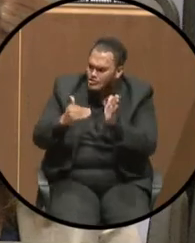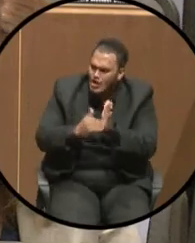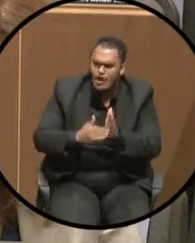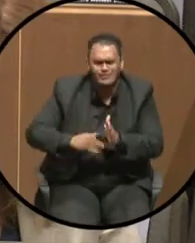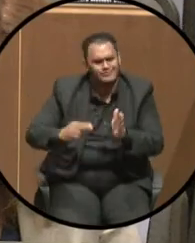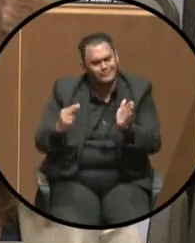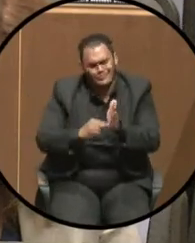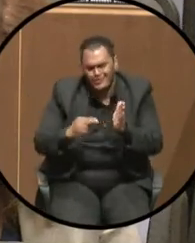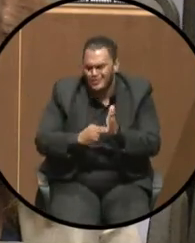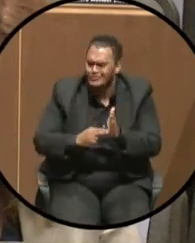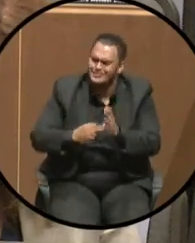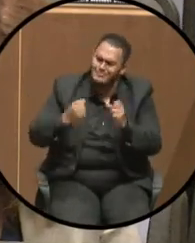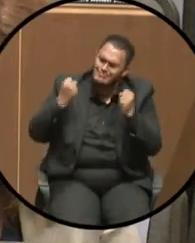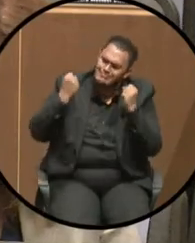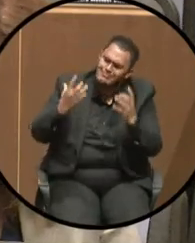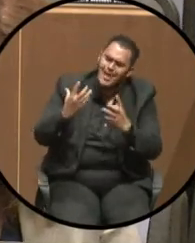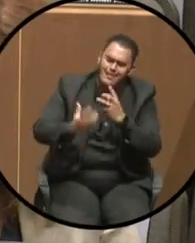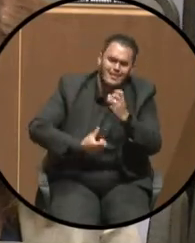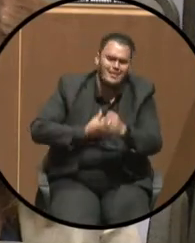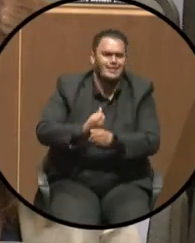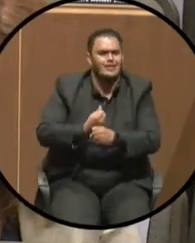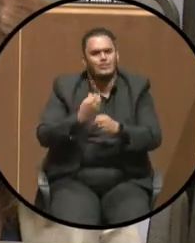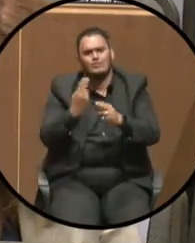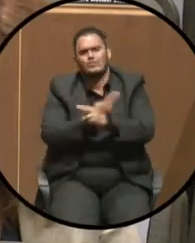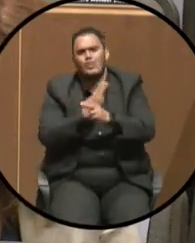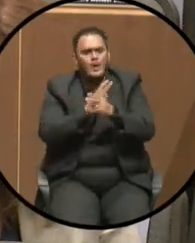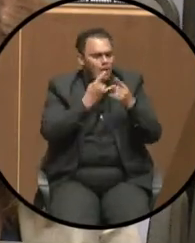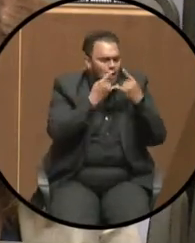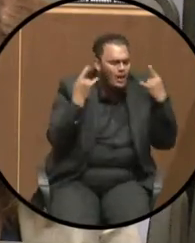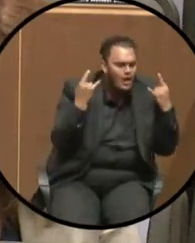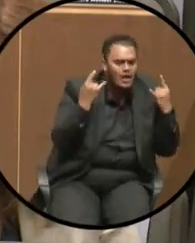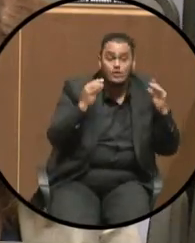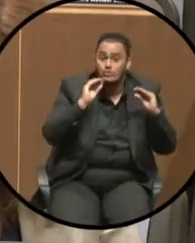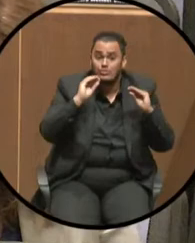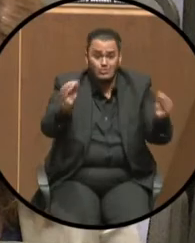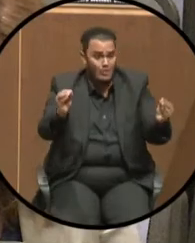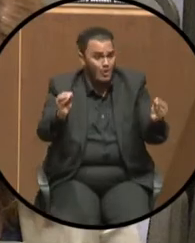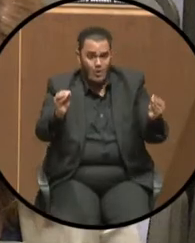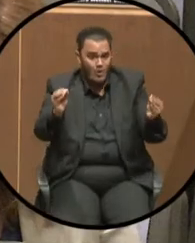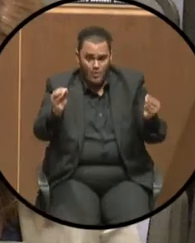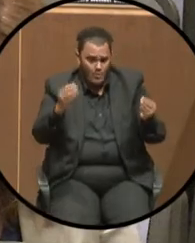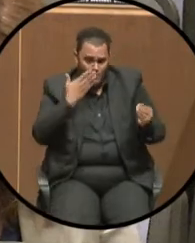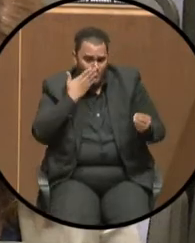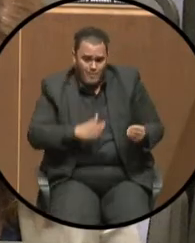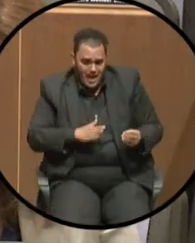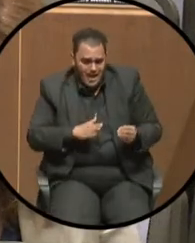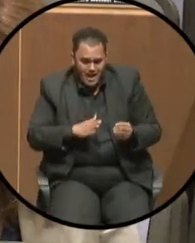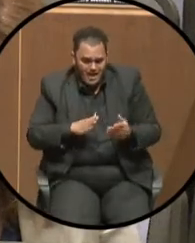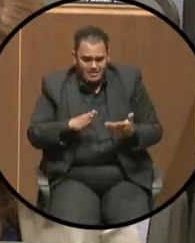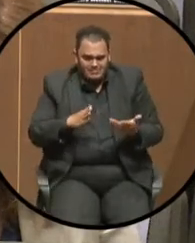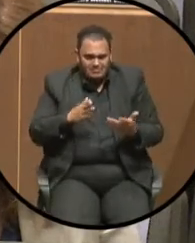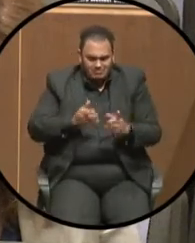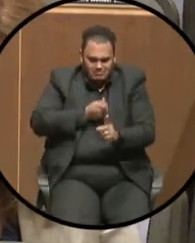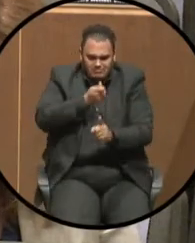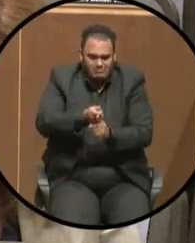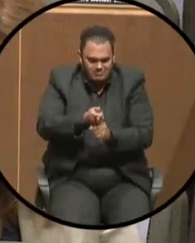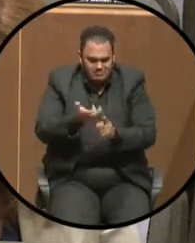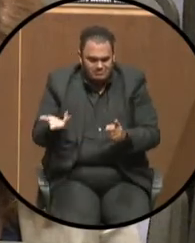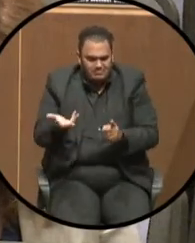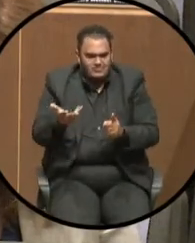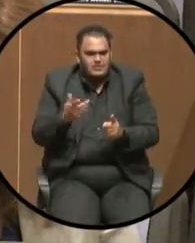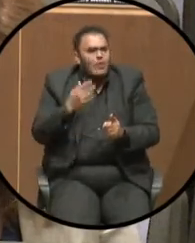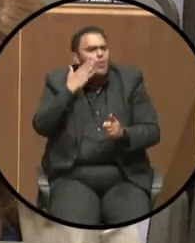for many, many years with no ill effects to protect their patients. We need to do